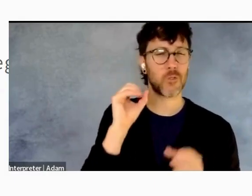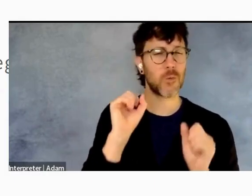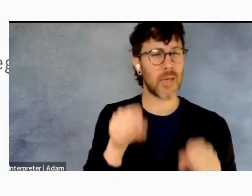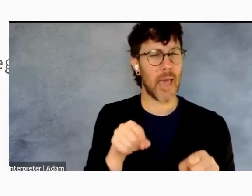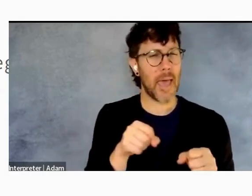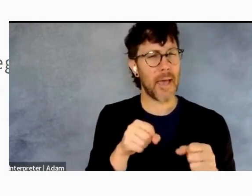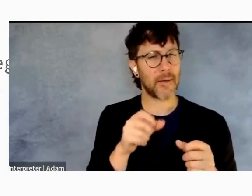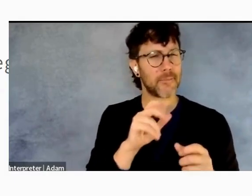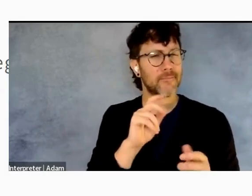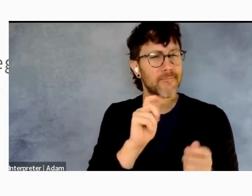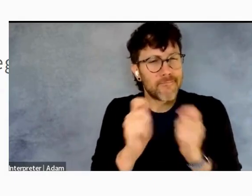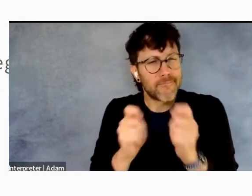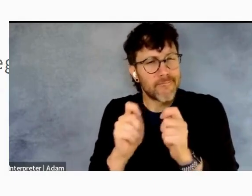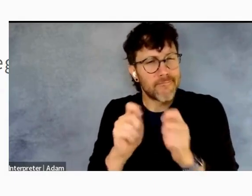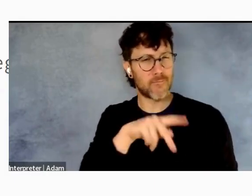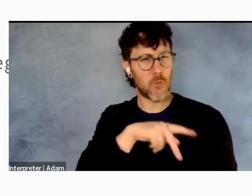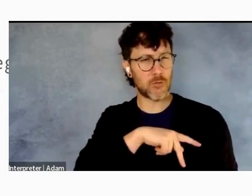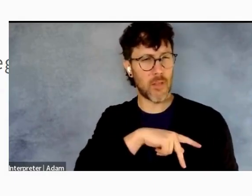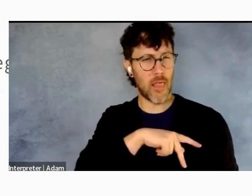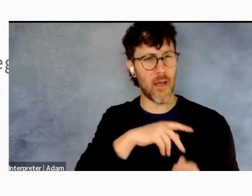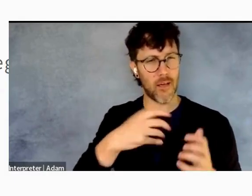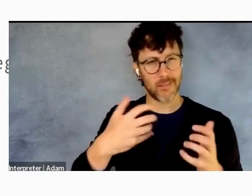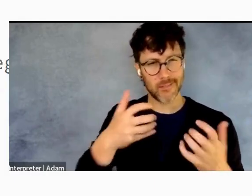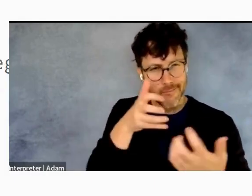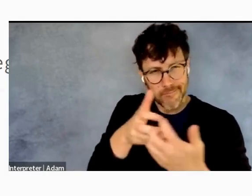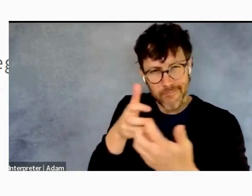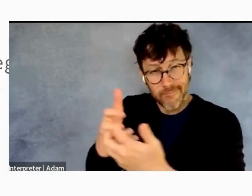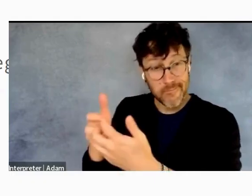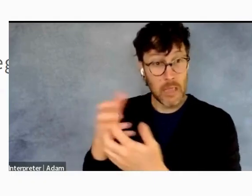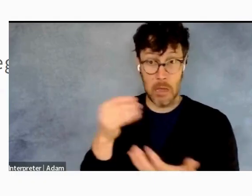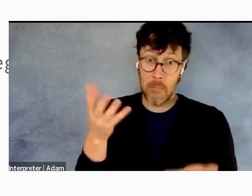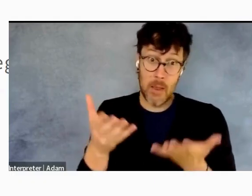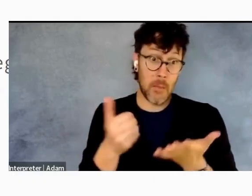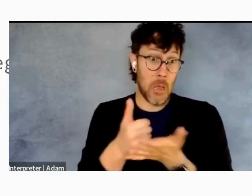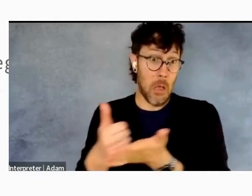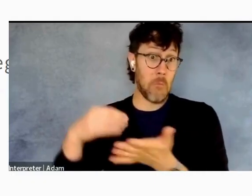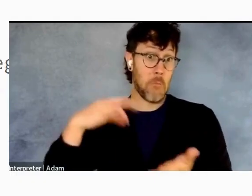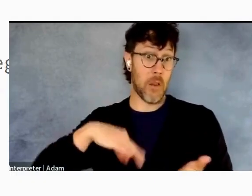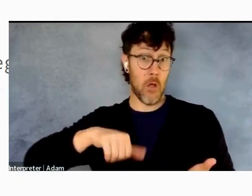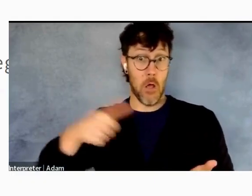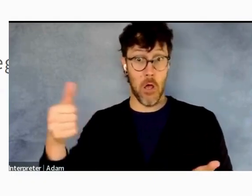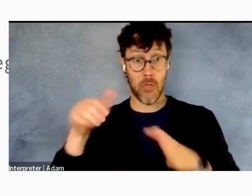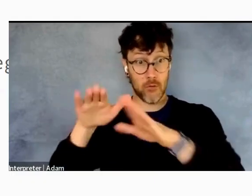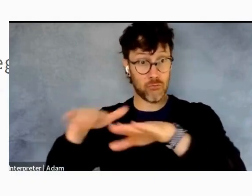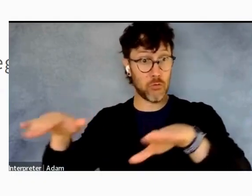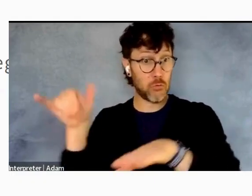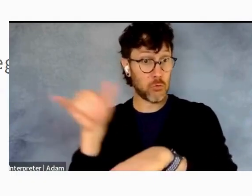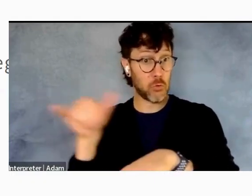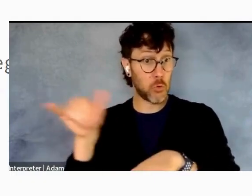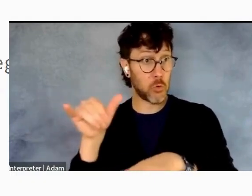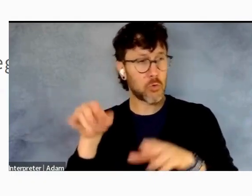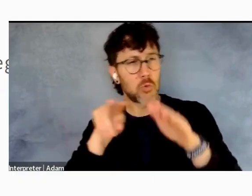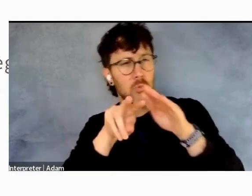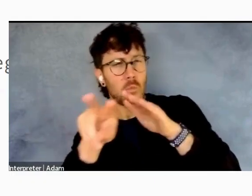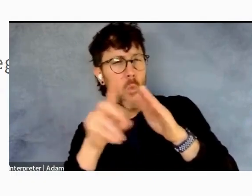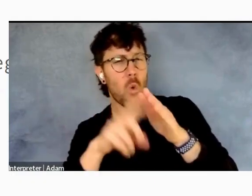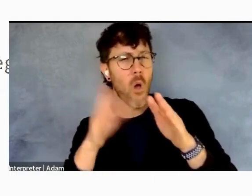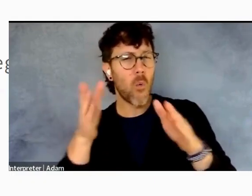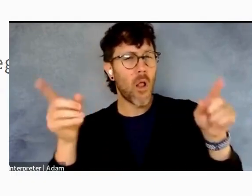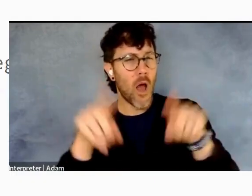it might help other children in your family to anticipate what's going to happen. Social stories are a really